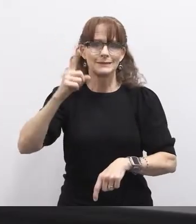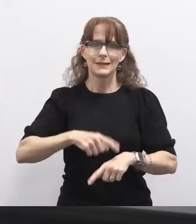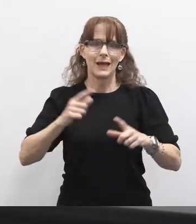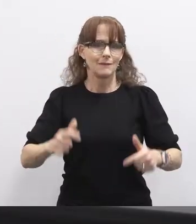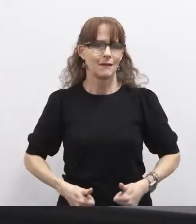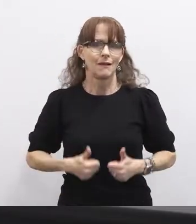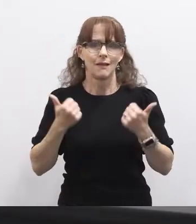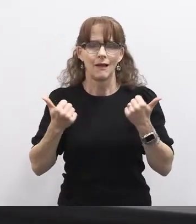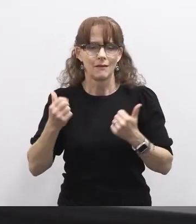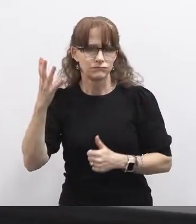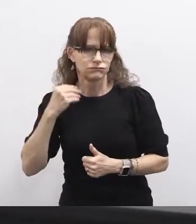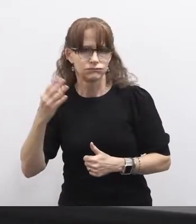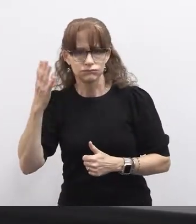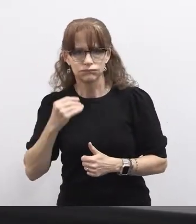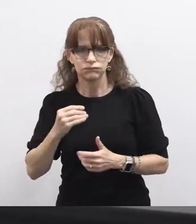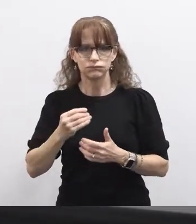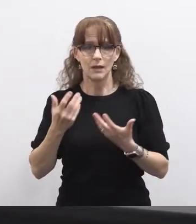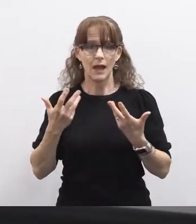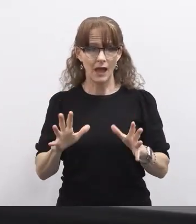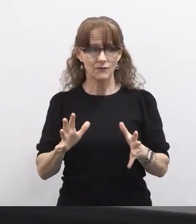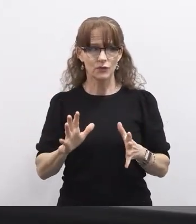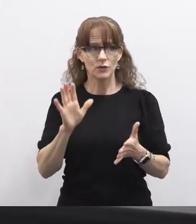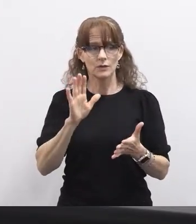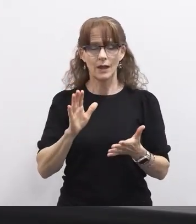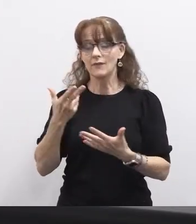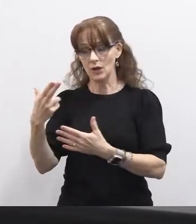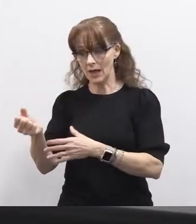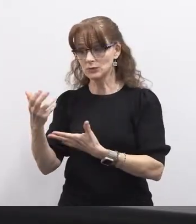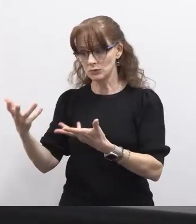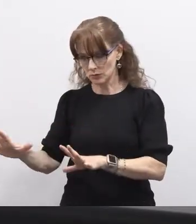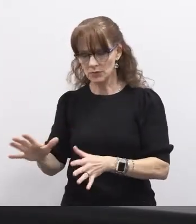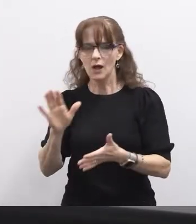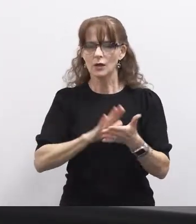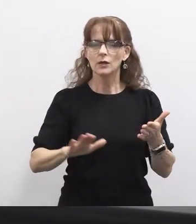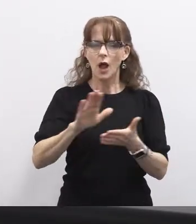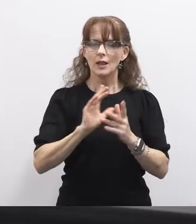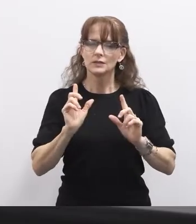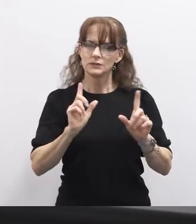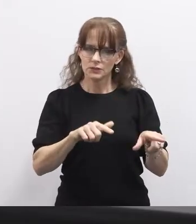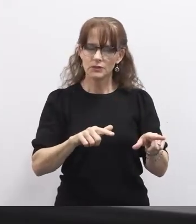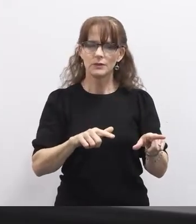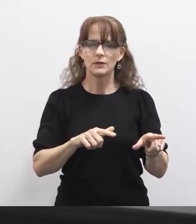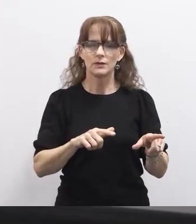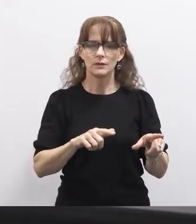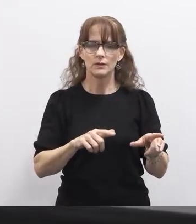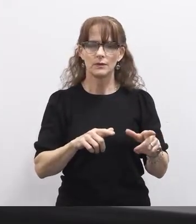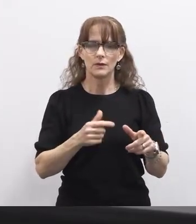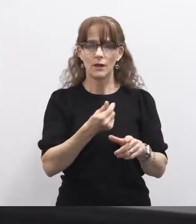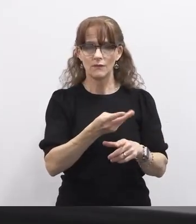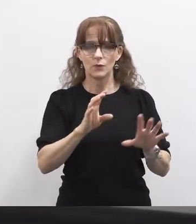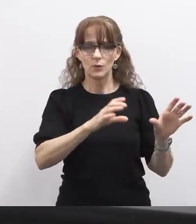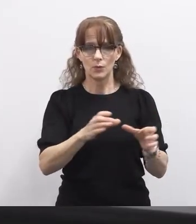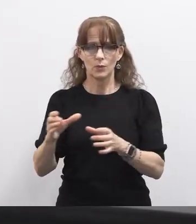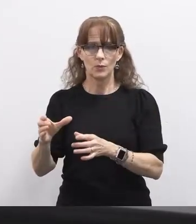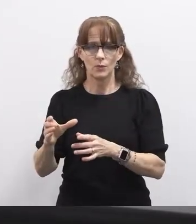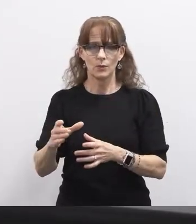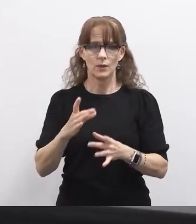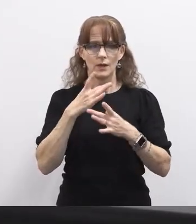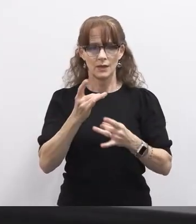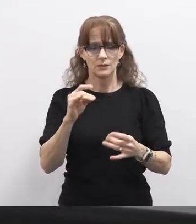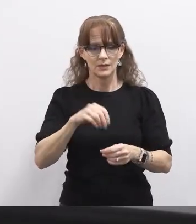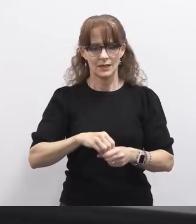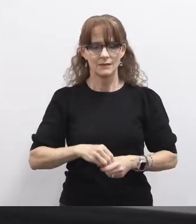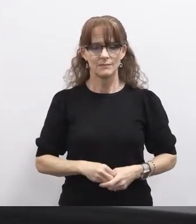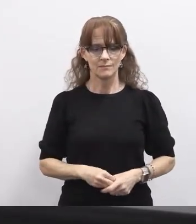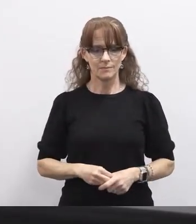well. And after high school, I hope to go to college and attend a couple courses that I am very interested in.